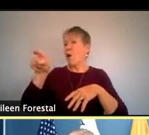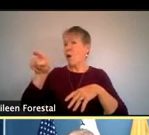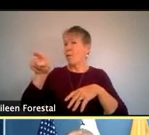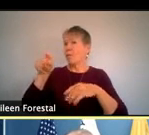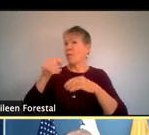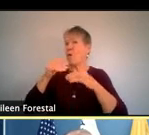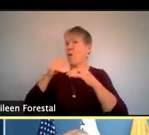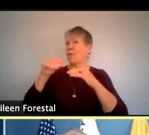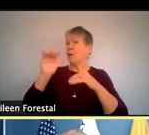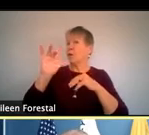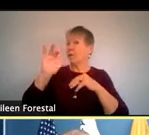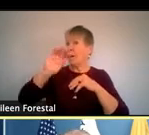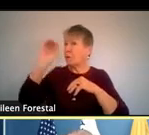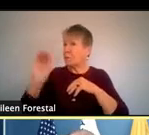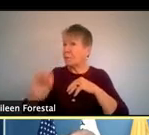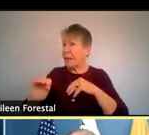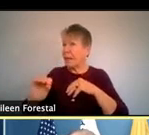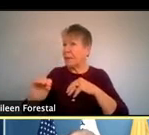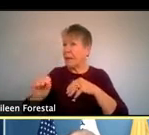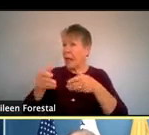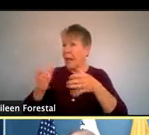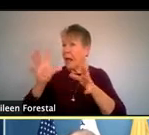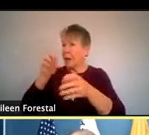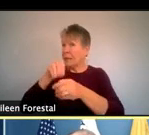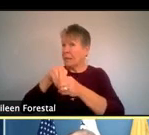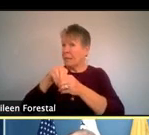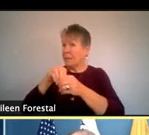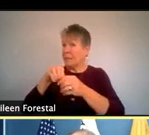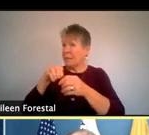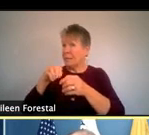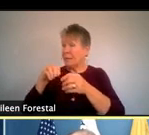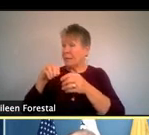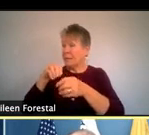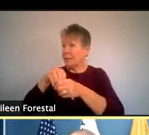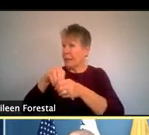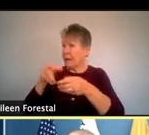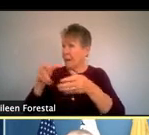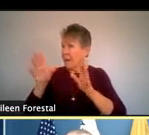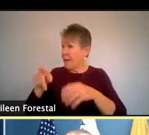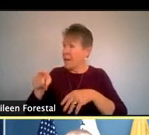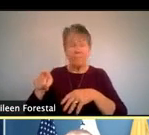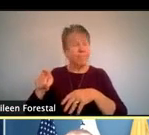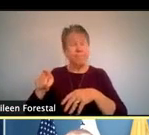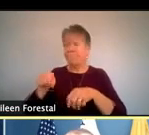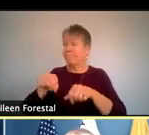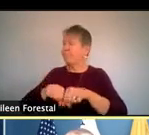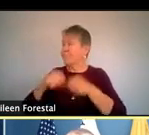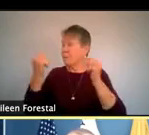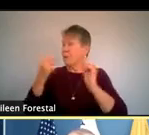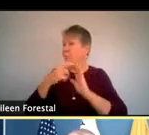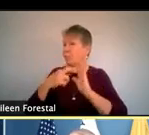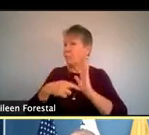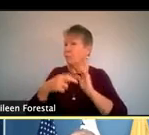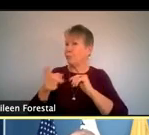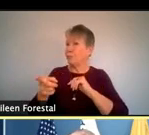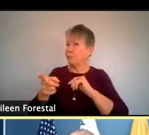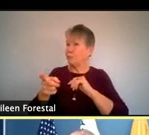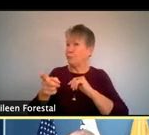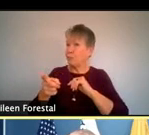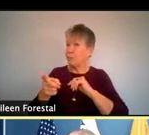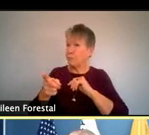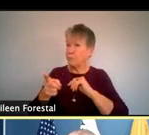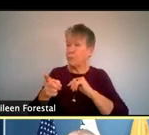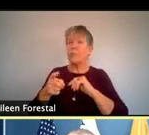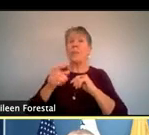capacity. And with regard to the weather, we do have our Office of Emergency Management is monitoring Tropical Storm